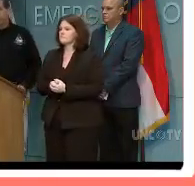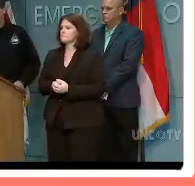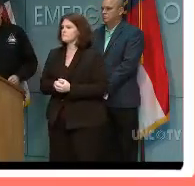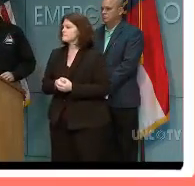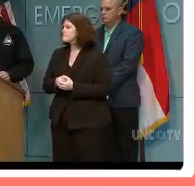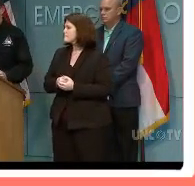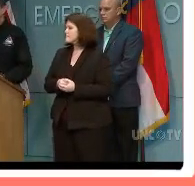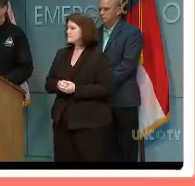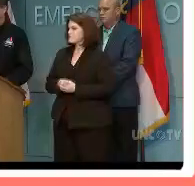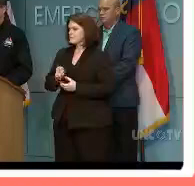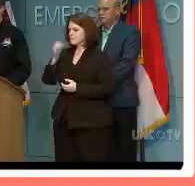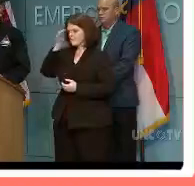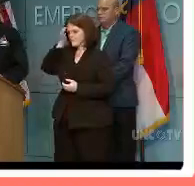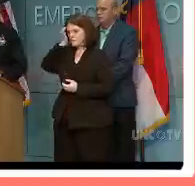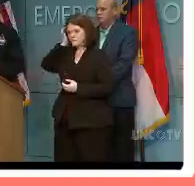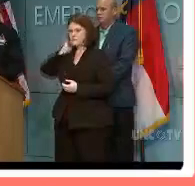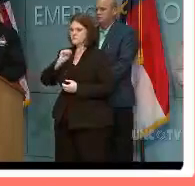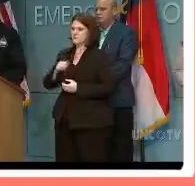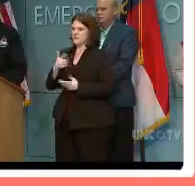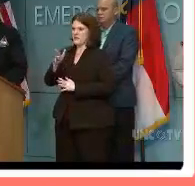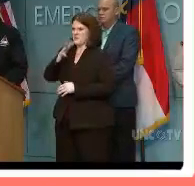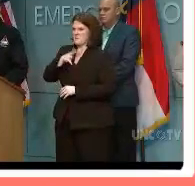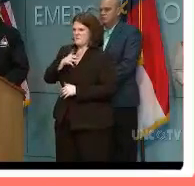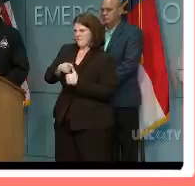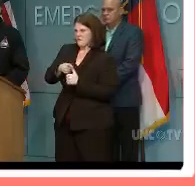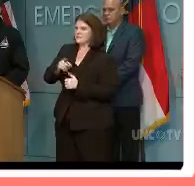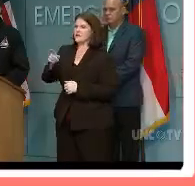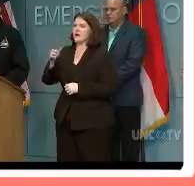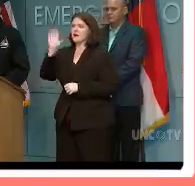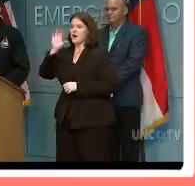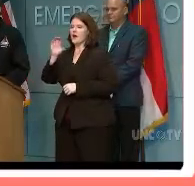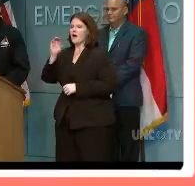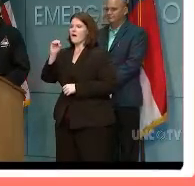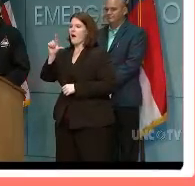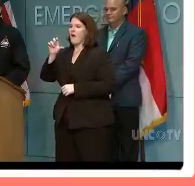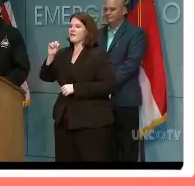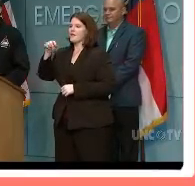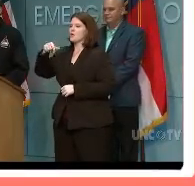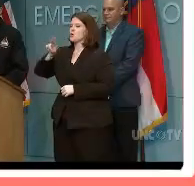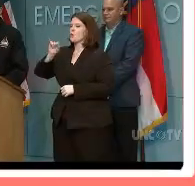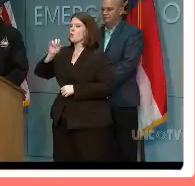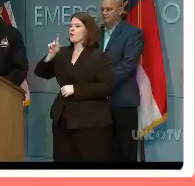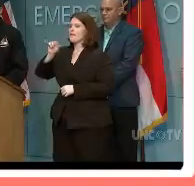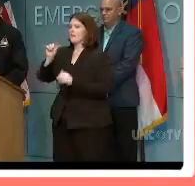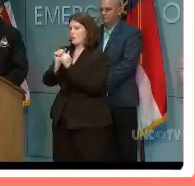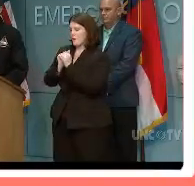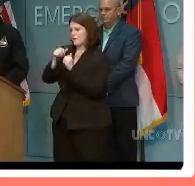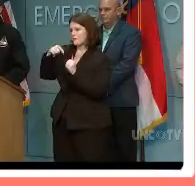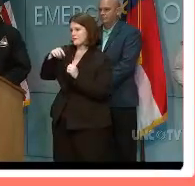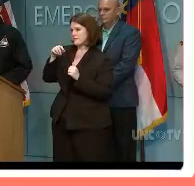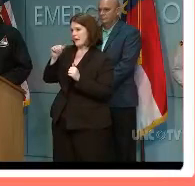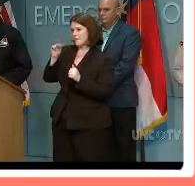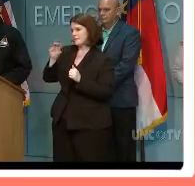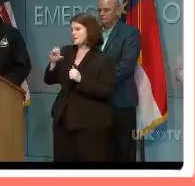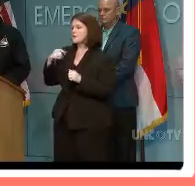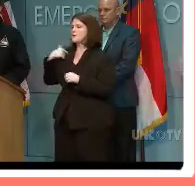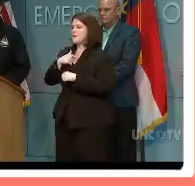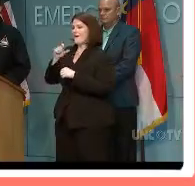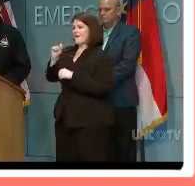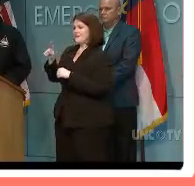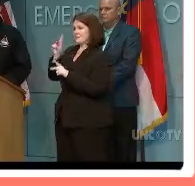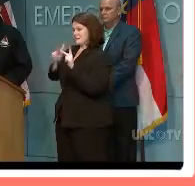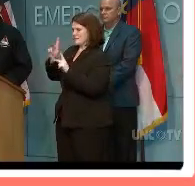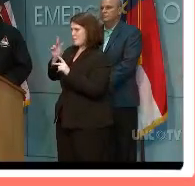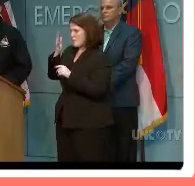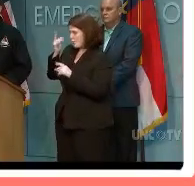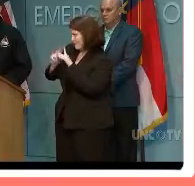Yes, sir. Here. Okay. Calling quickly with CBS 17. If you can, you know, you've really been asking people to evacuate